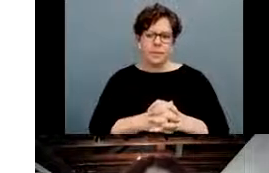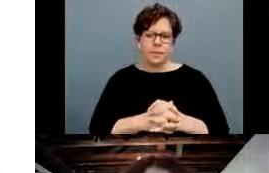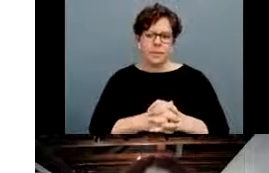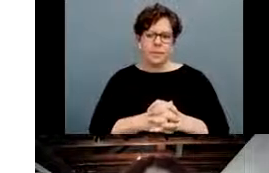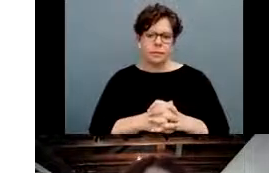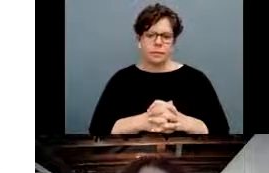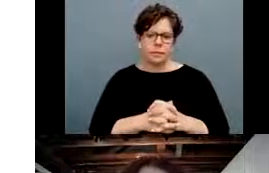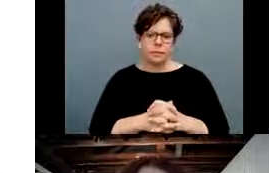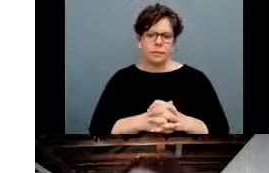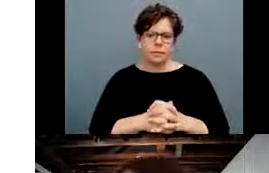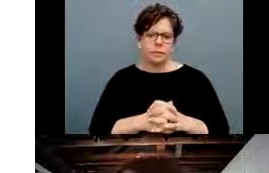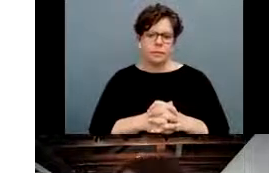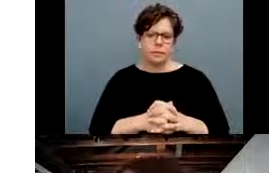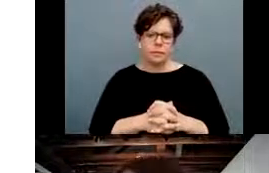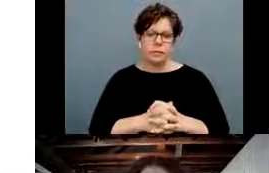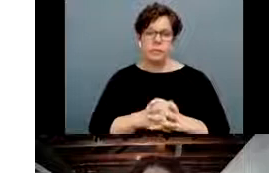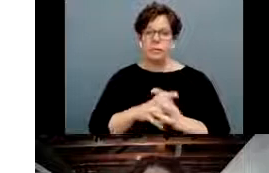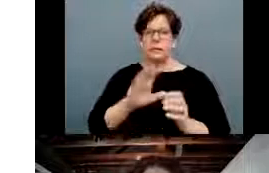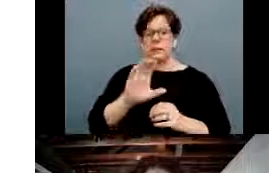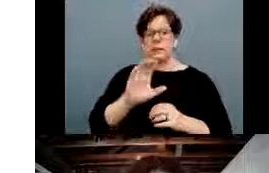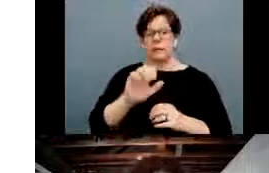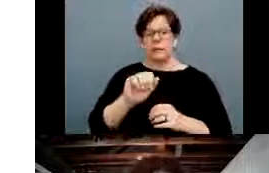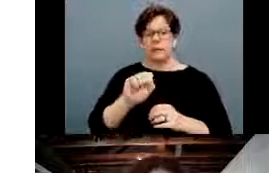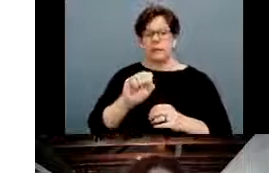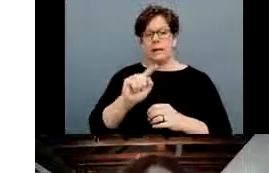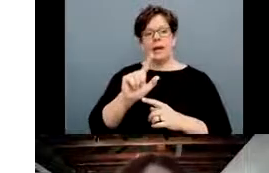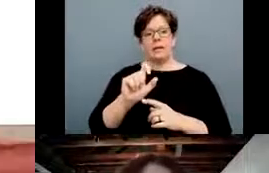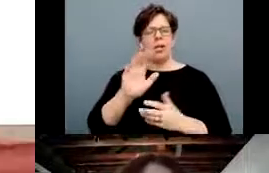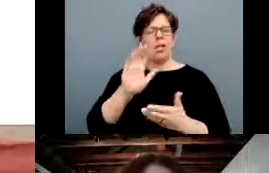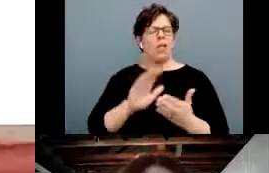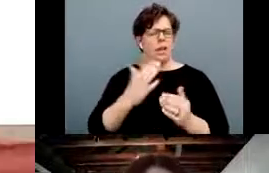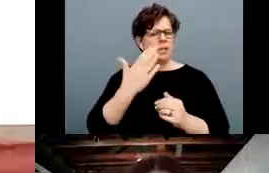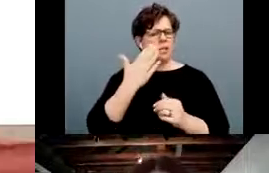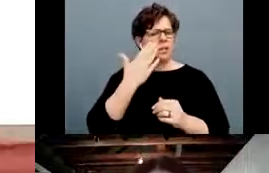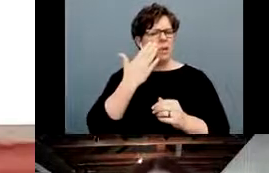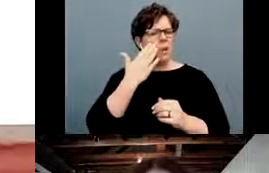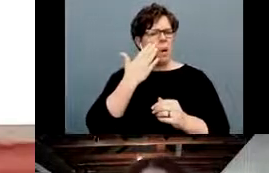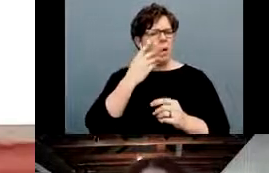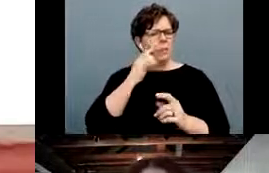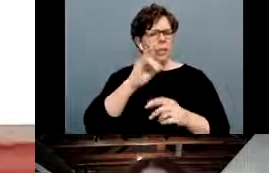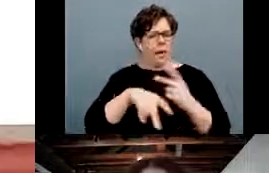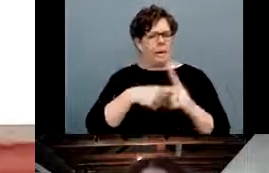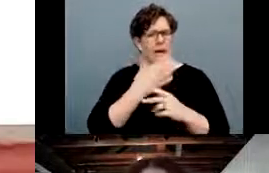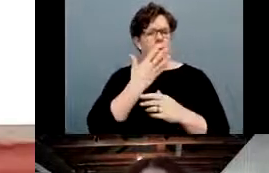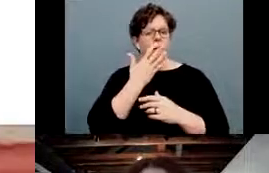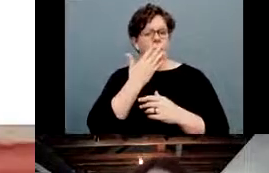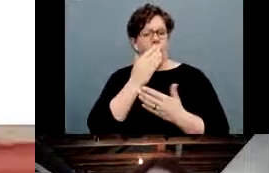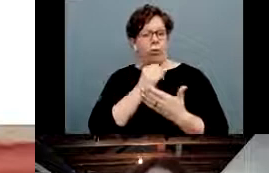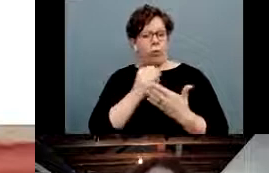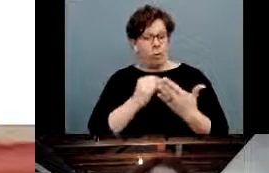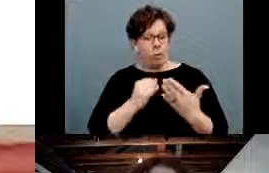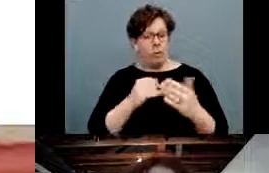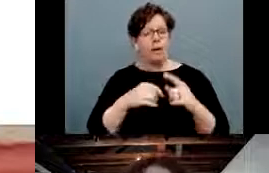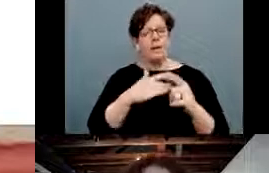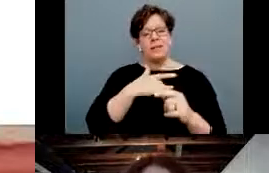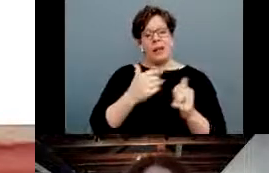So while Castle is less well known for these, he also created a wide range of color works. These pieces were usually created